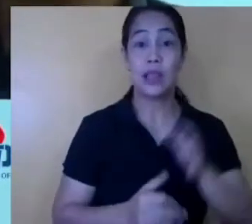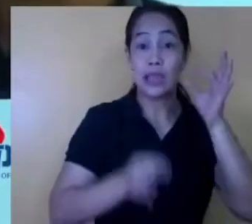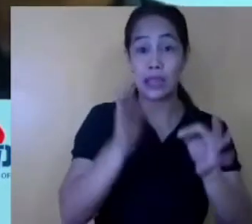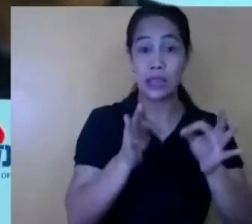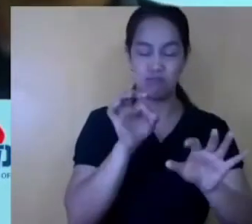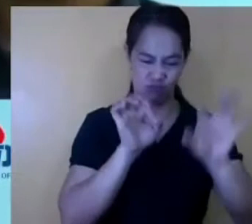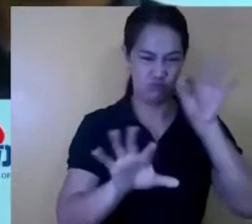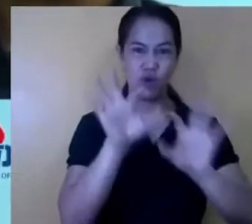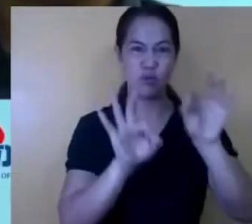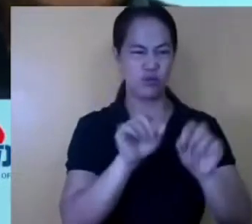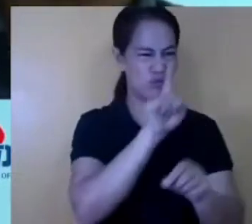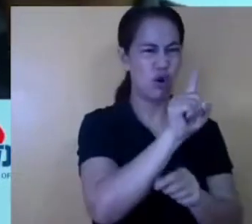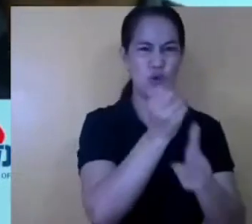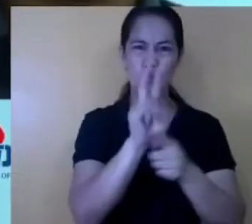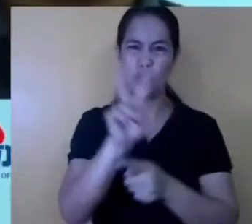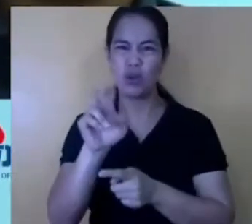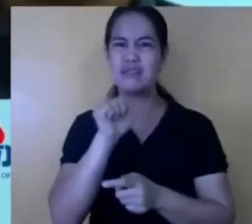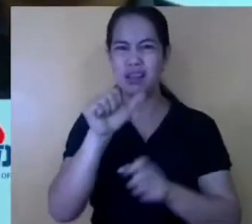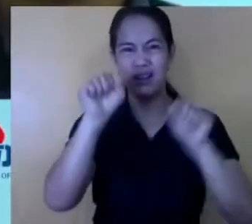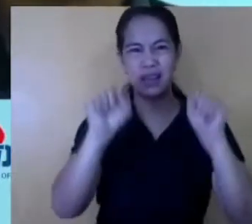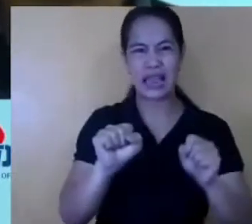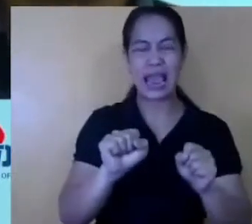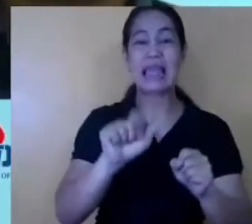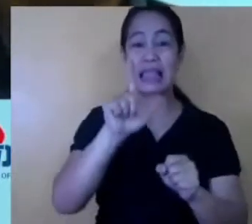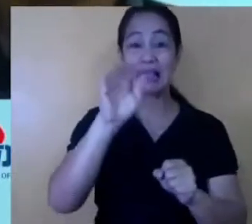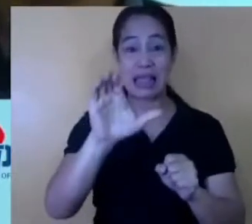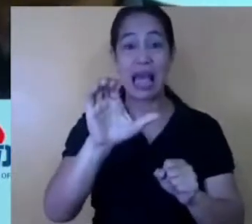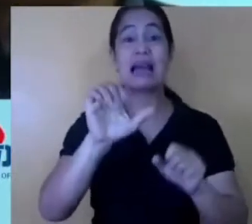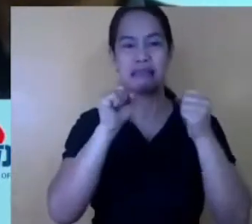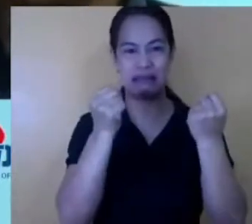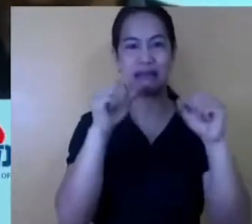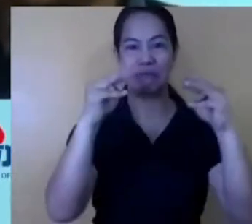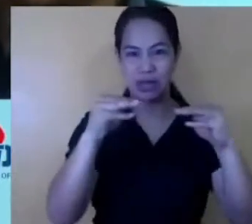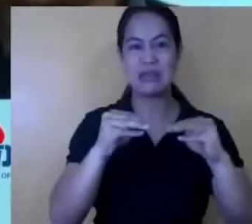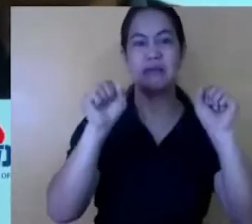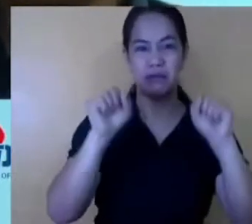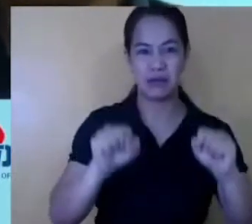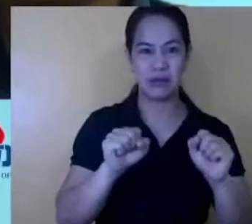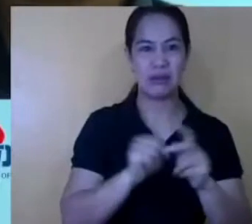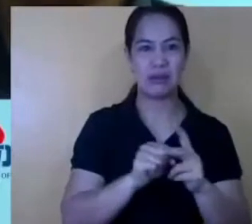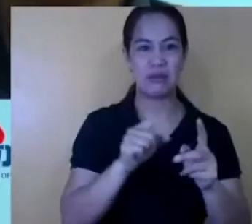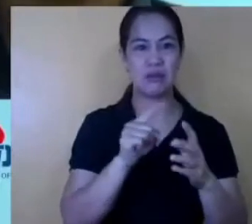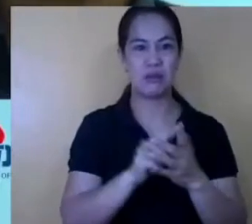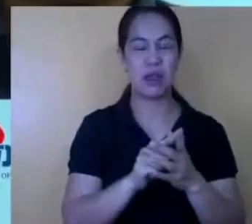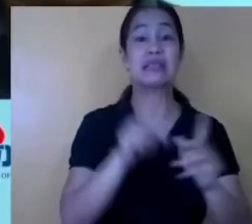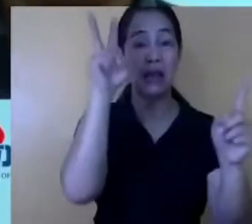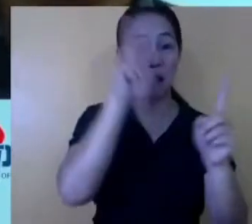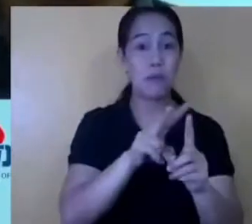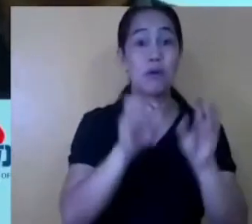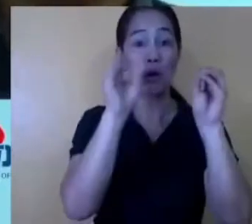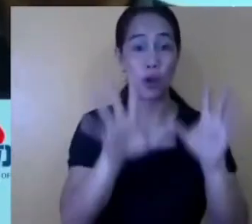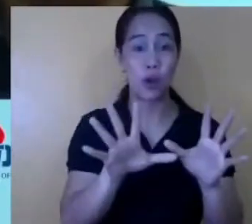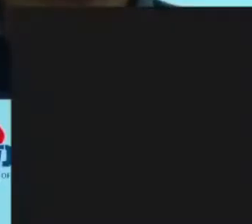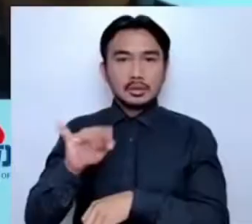not possible, then lax session is for you. This applies to teachers who will adopt